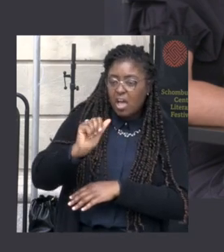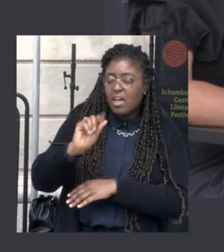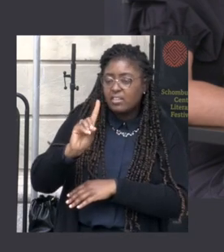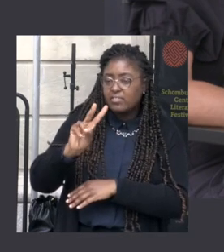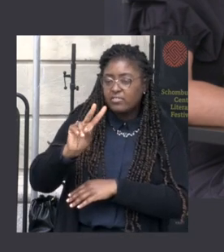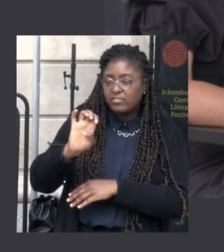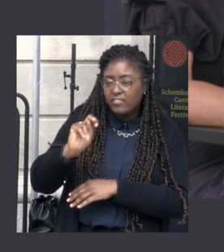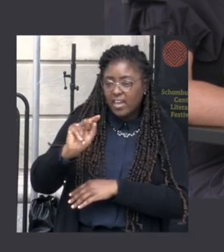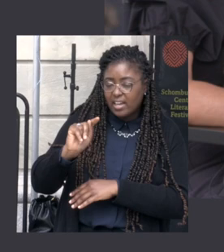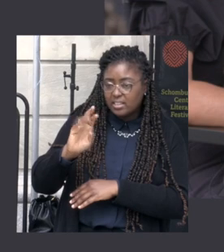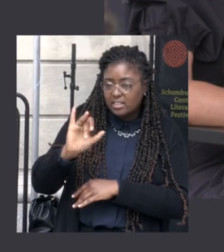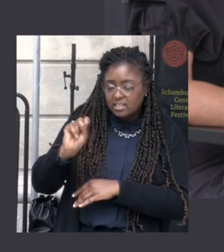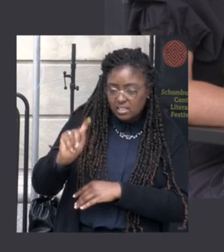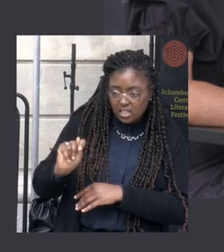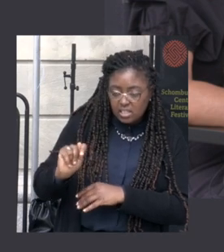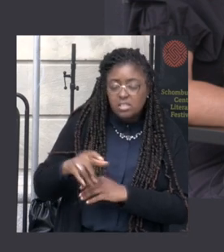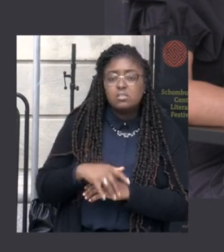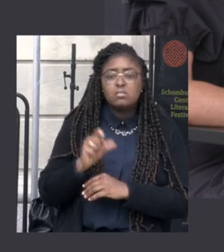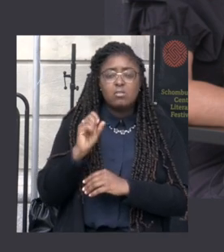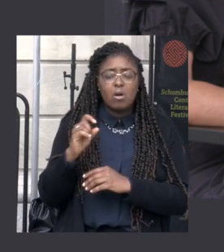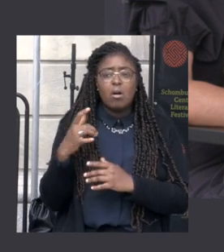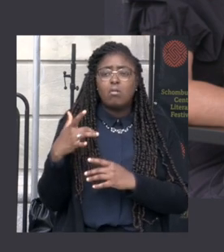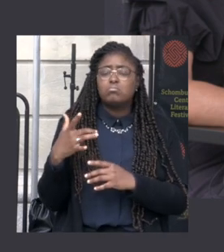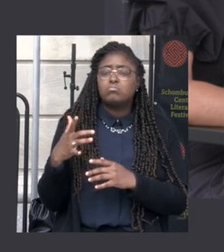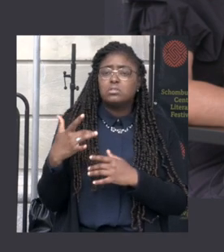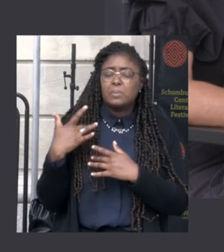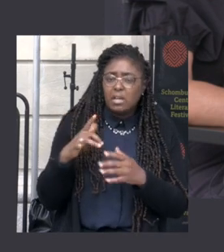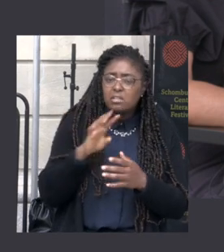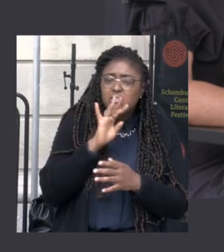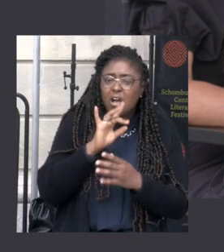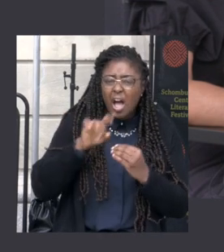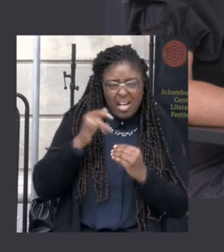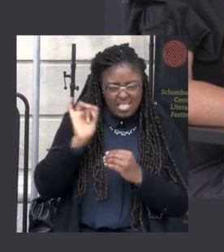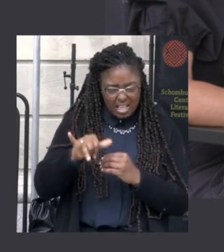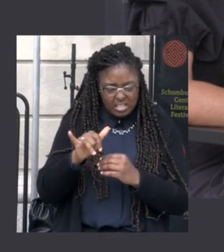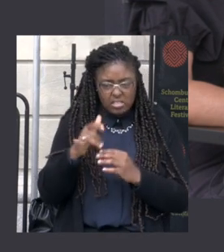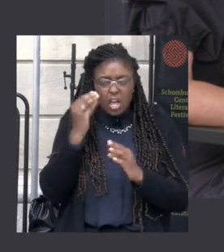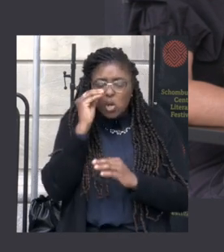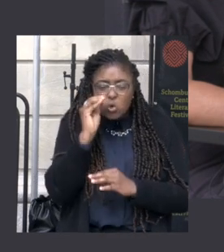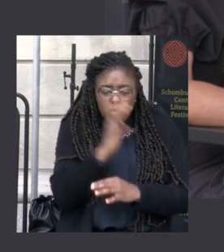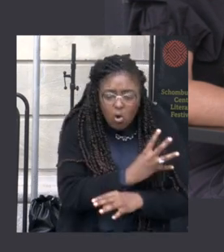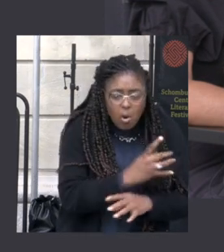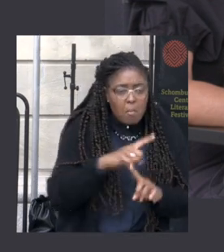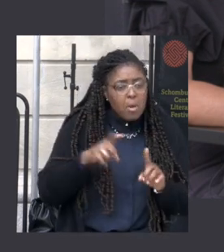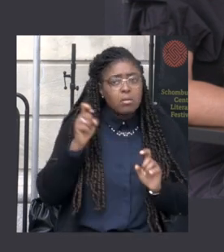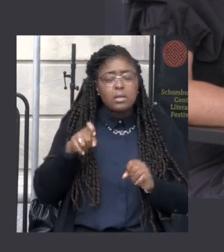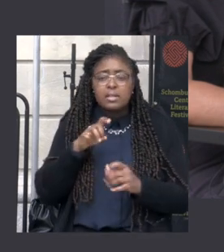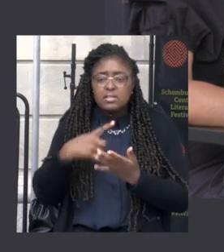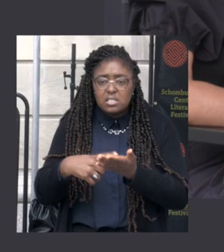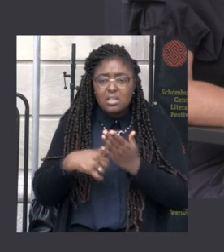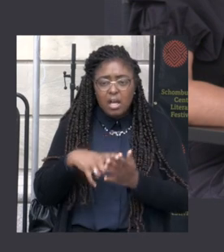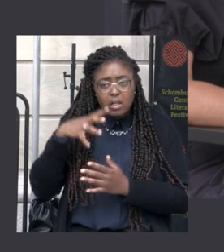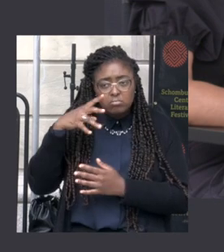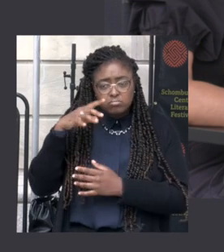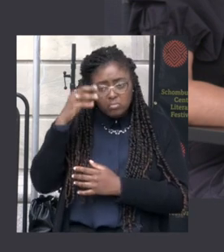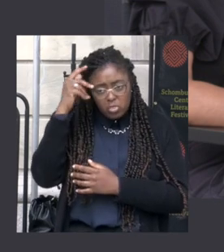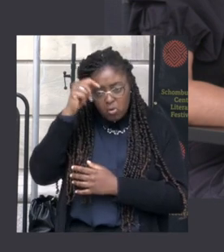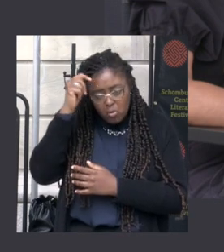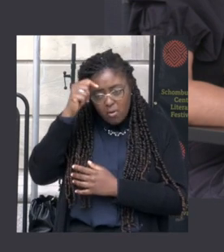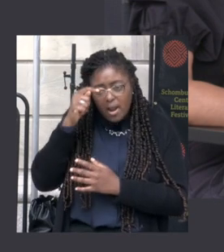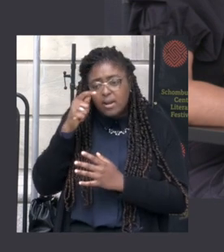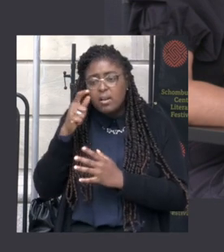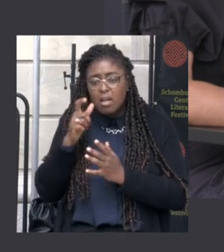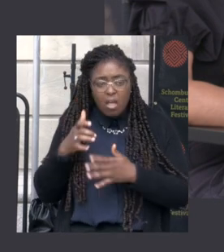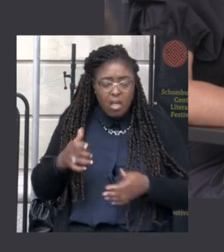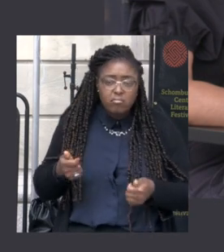that's erased, that's largely ignored. But we could talk about the theologically driven efforts around abandoning the standard American